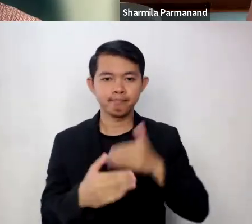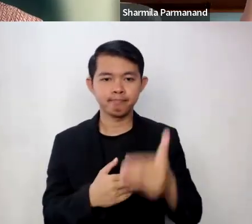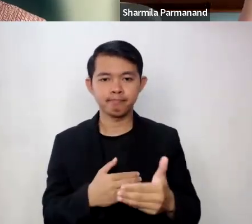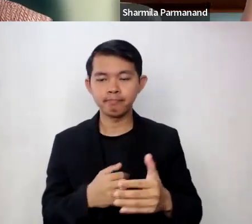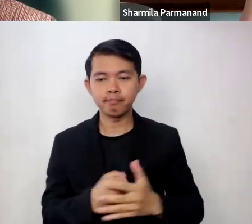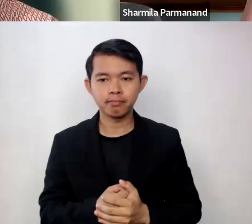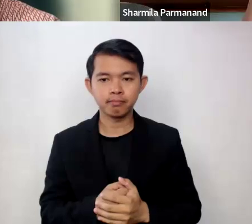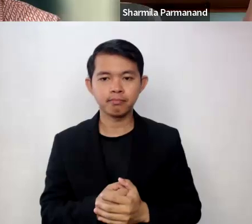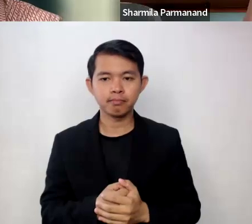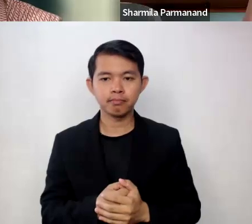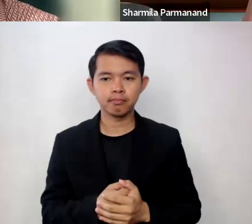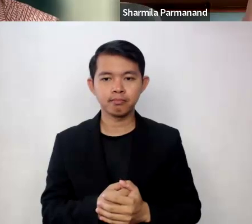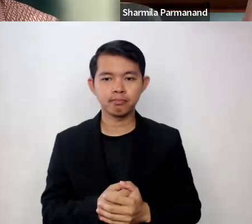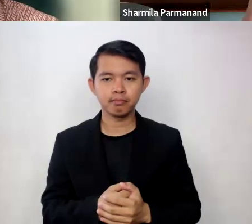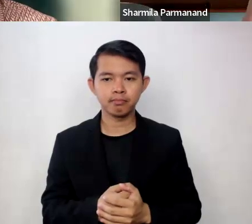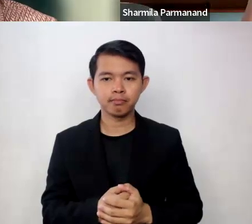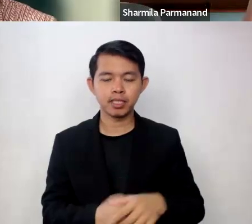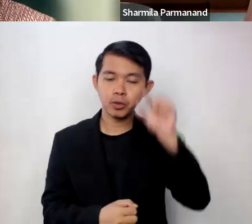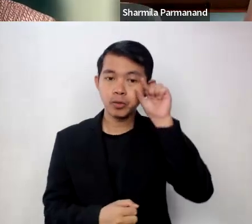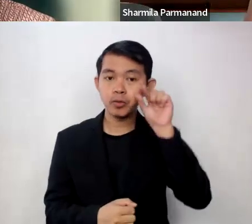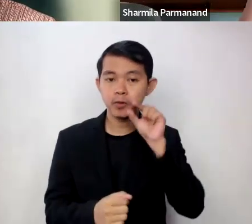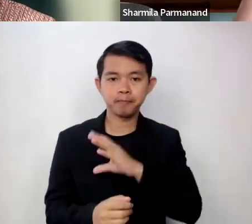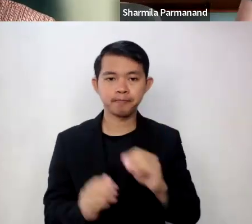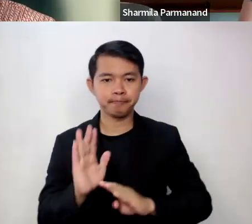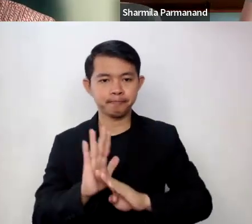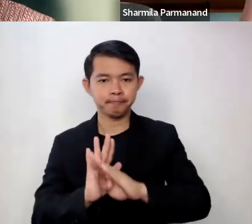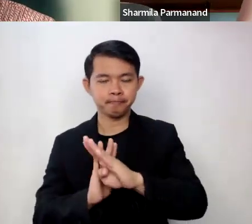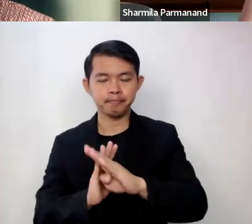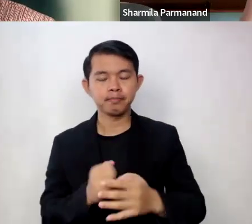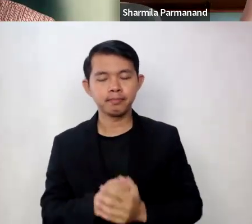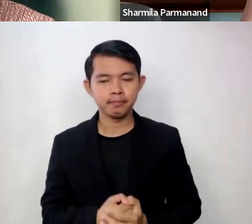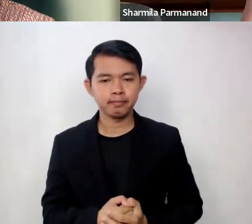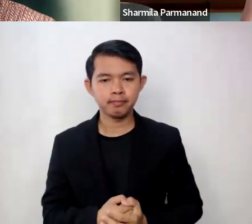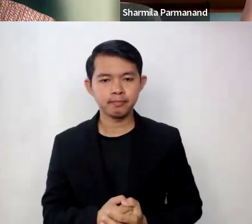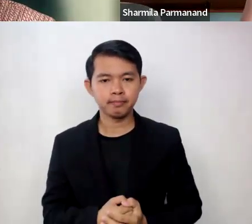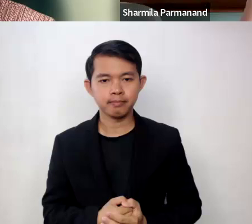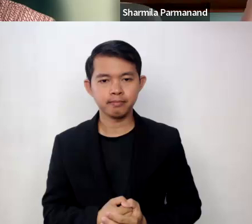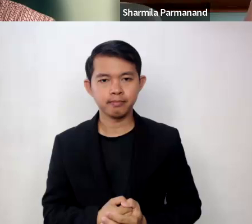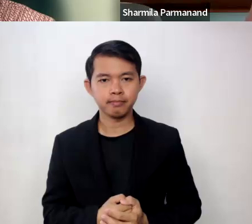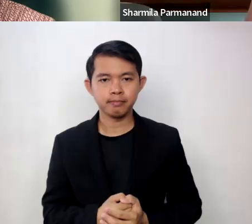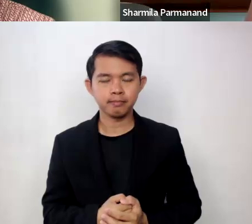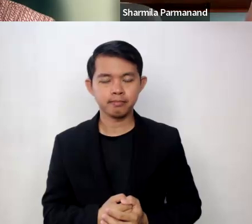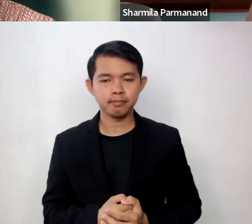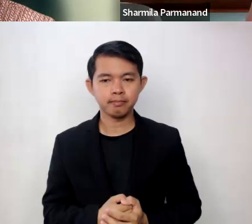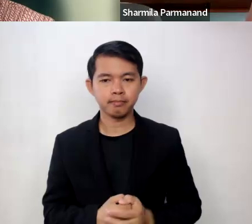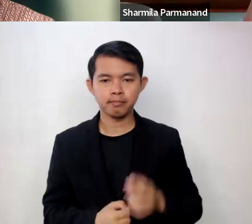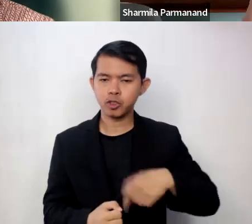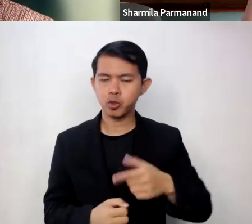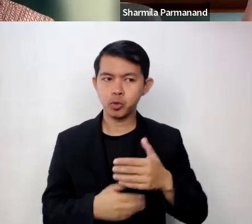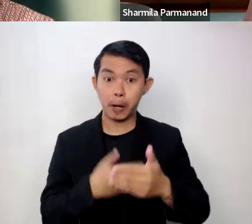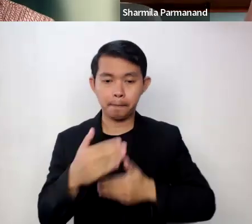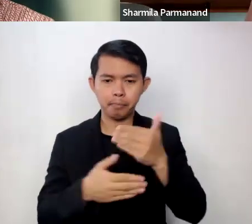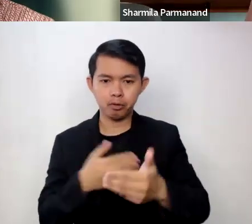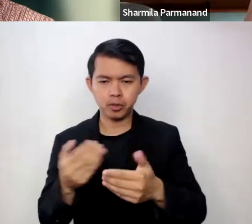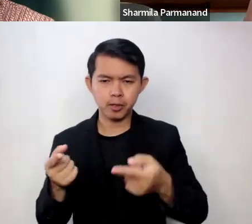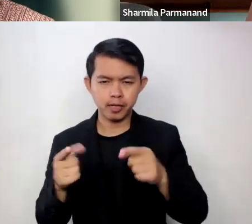in particular, recently gender and development. And the things, so the directions that have been taken, and